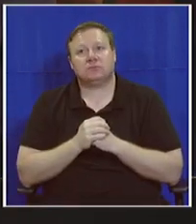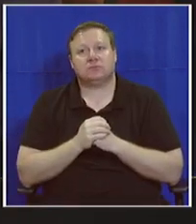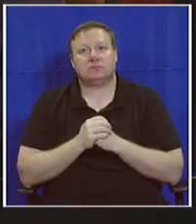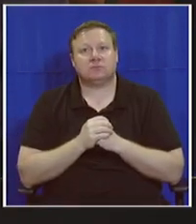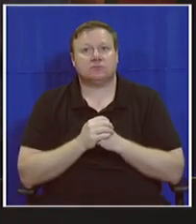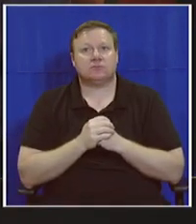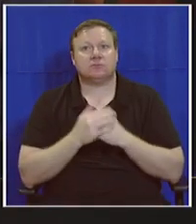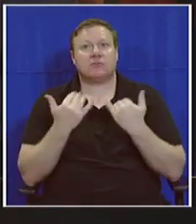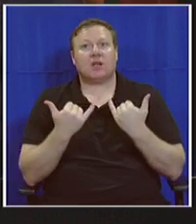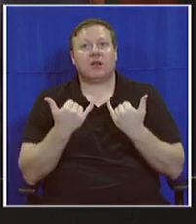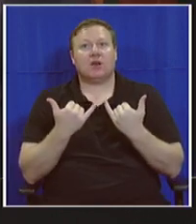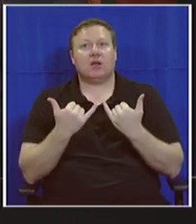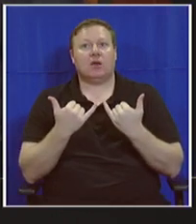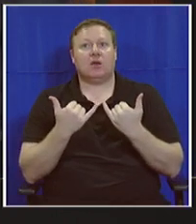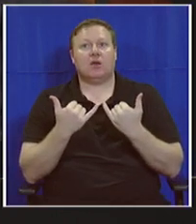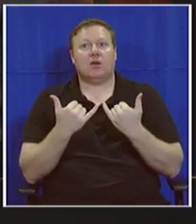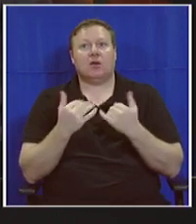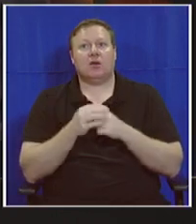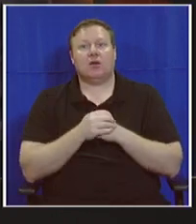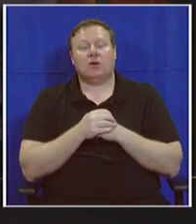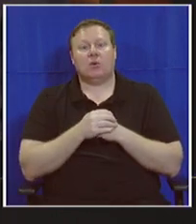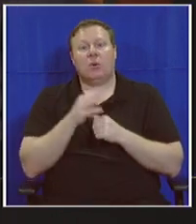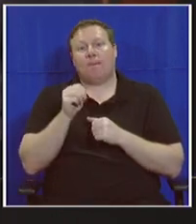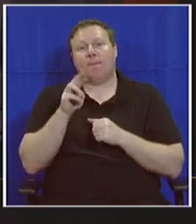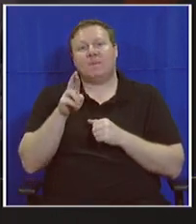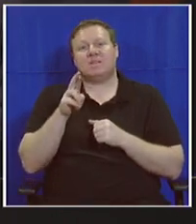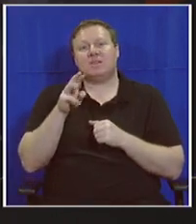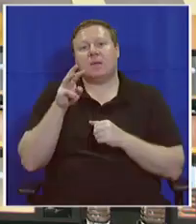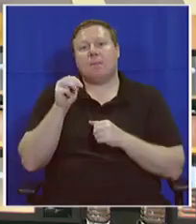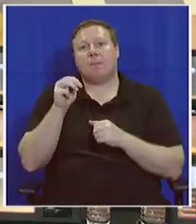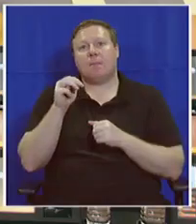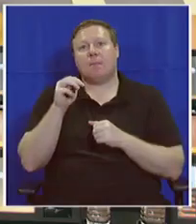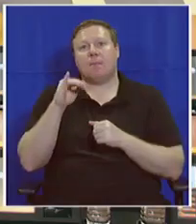I now call Mr. Milam to the podium.